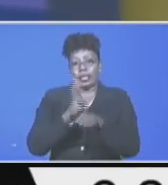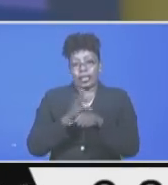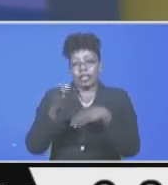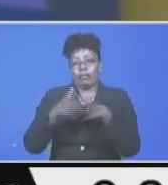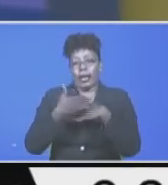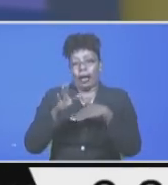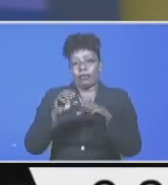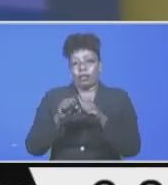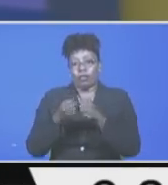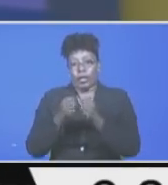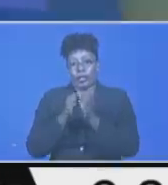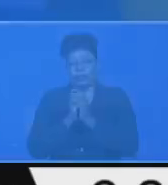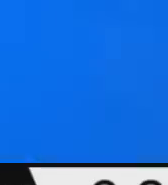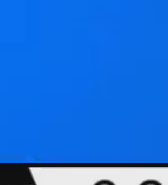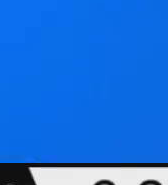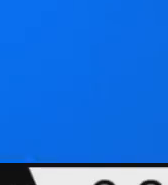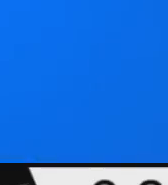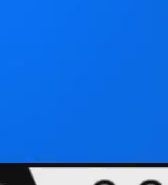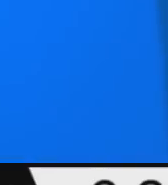back after the break.